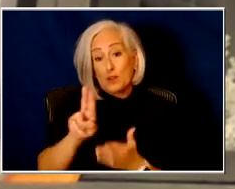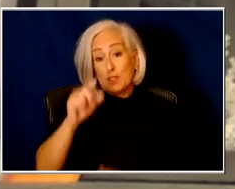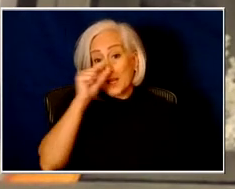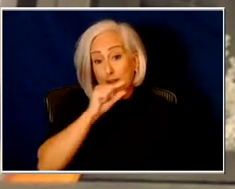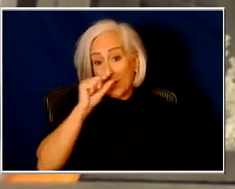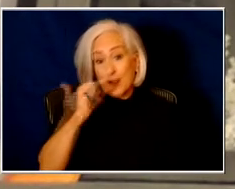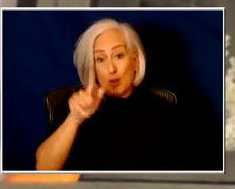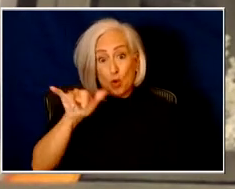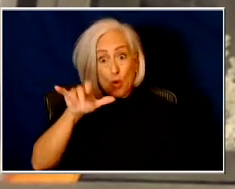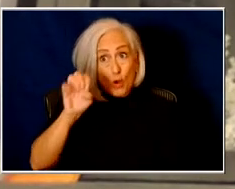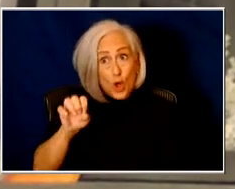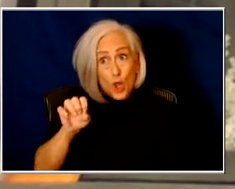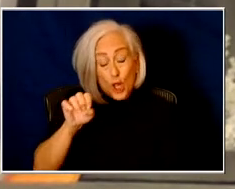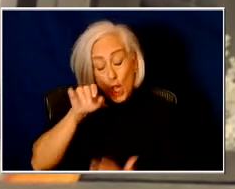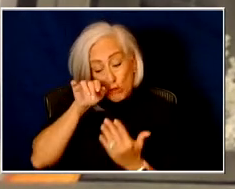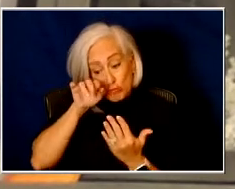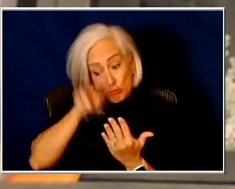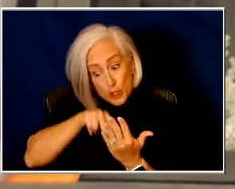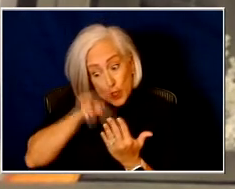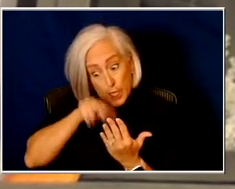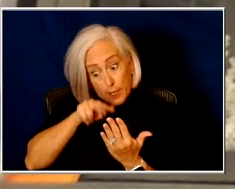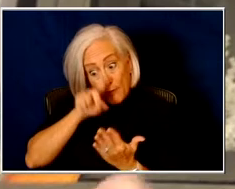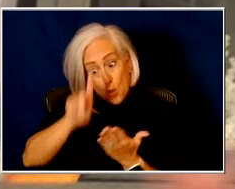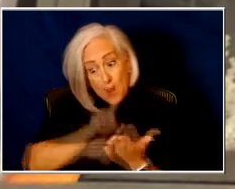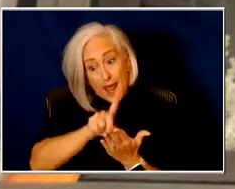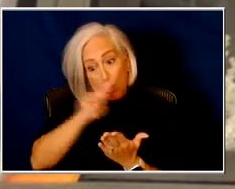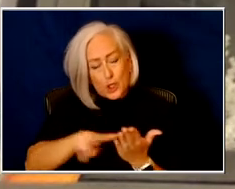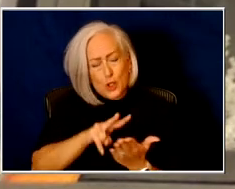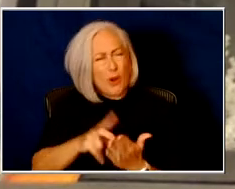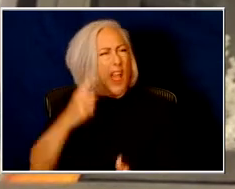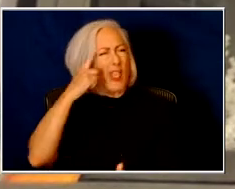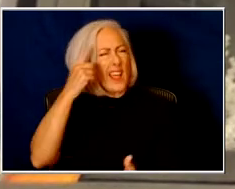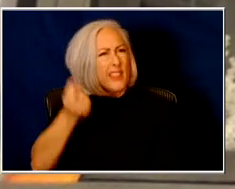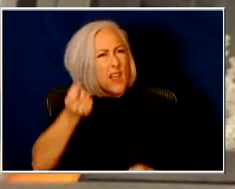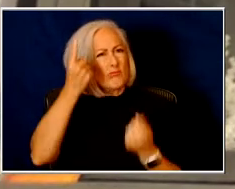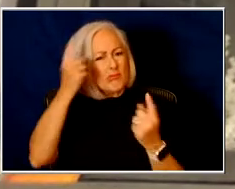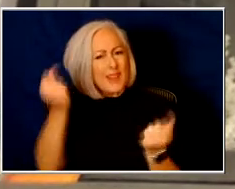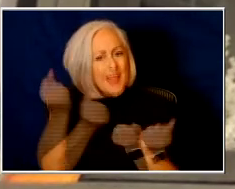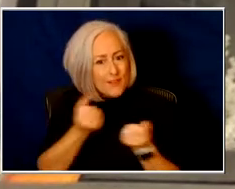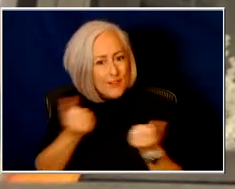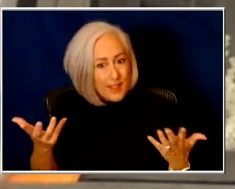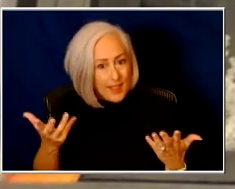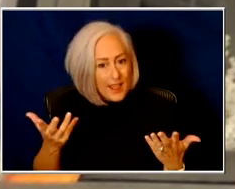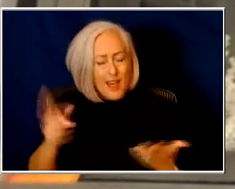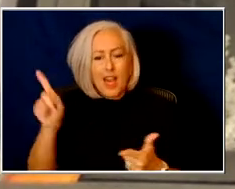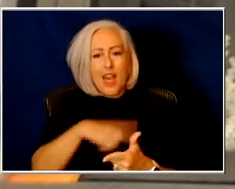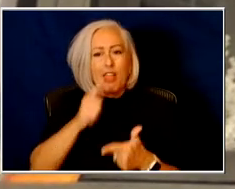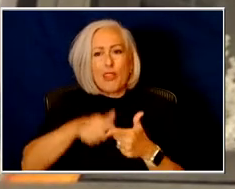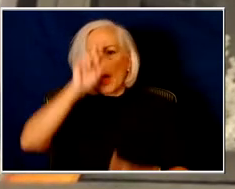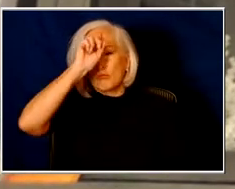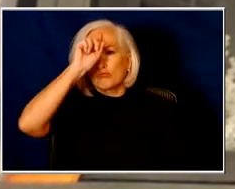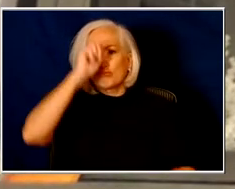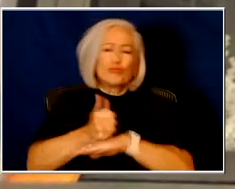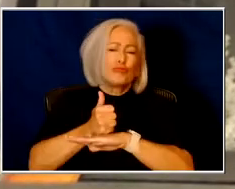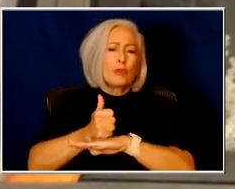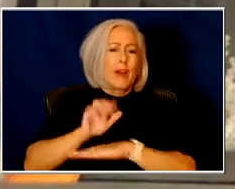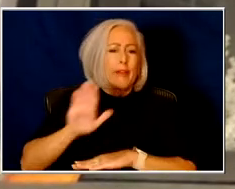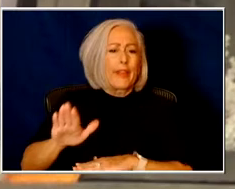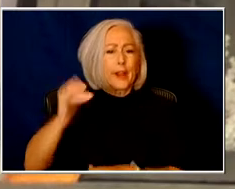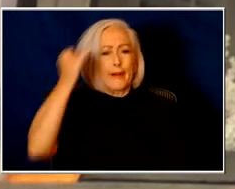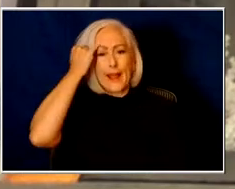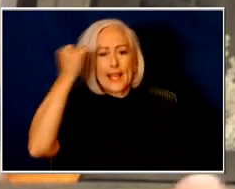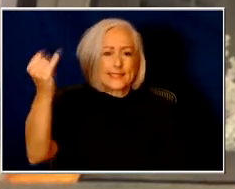nuances of this and and worse they become very fixed in their beliefs making it hard to